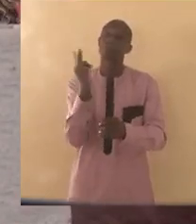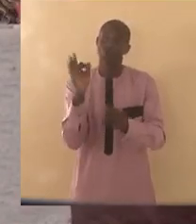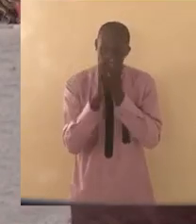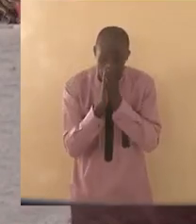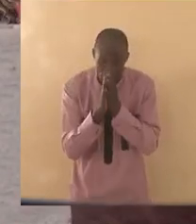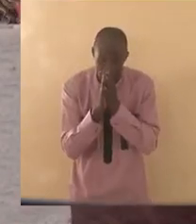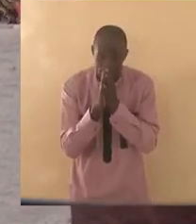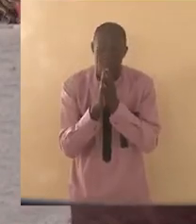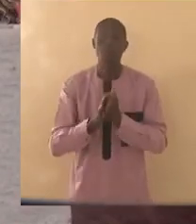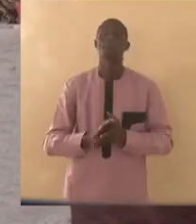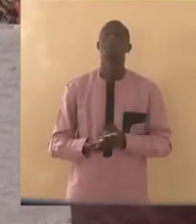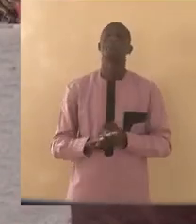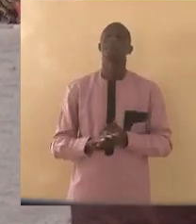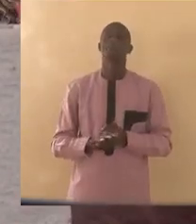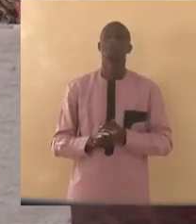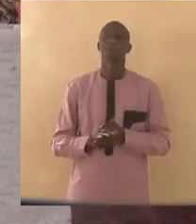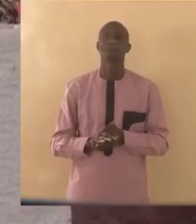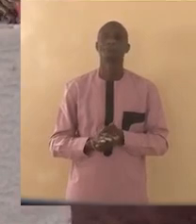prayer.